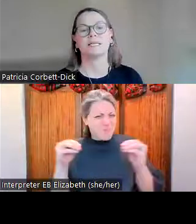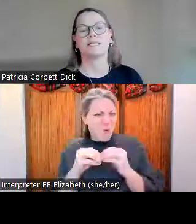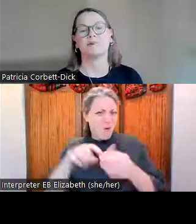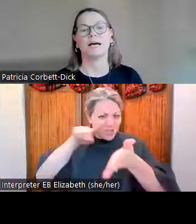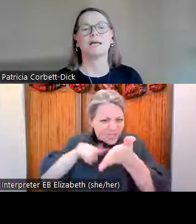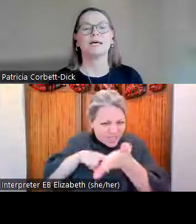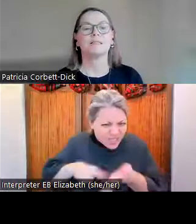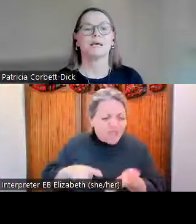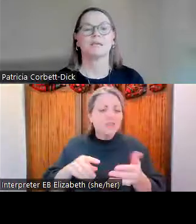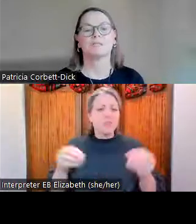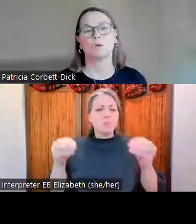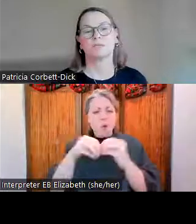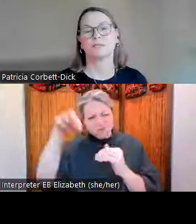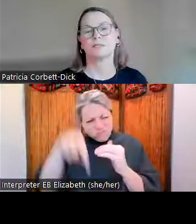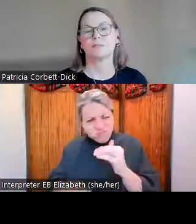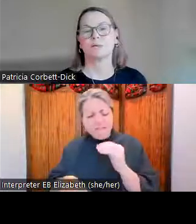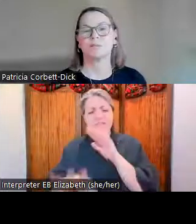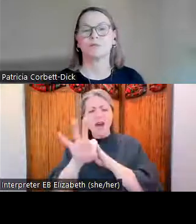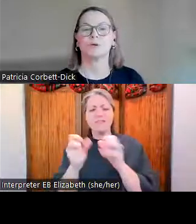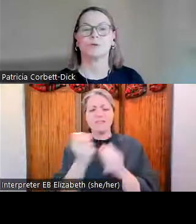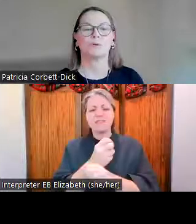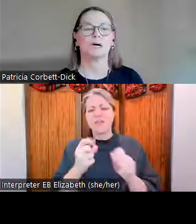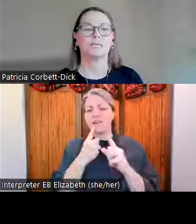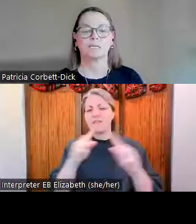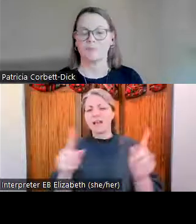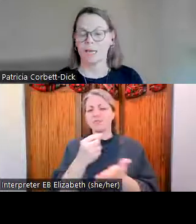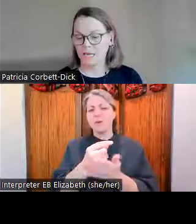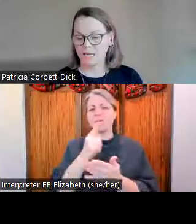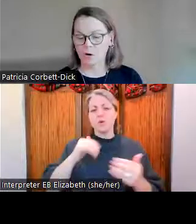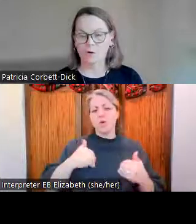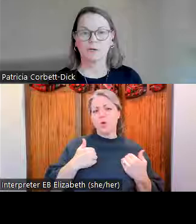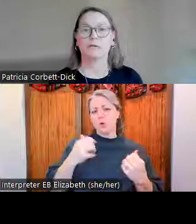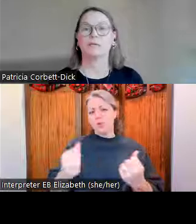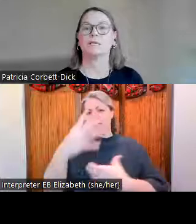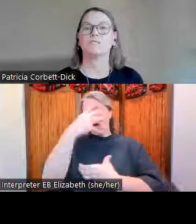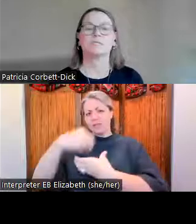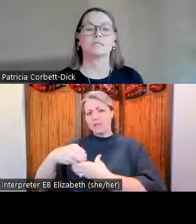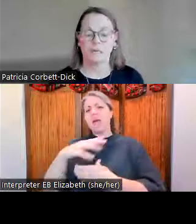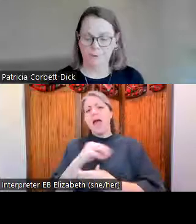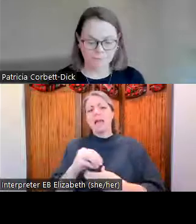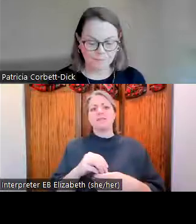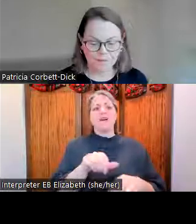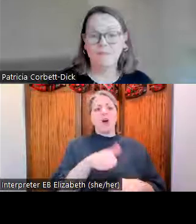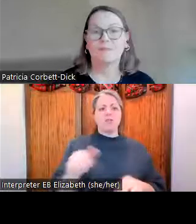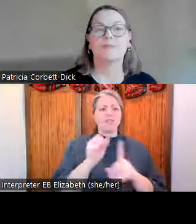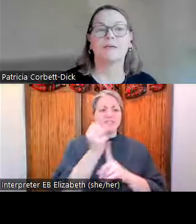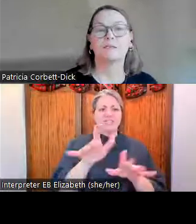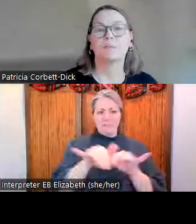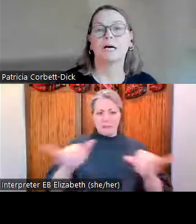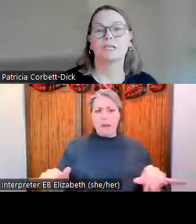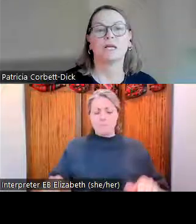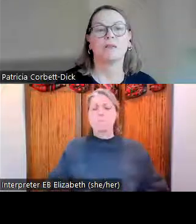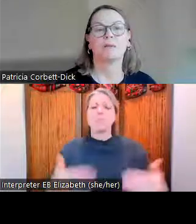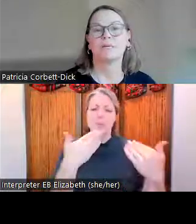further identify the safest, most effective treatments for youth with autism and co-occurring conditions. Thanks